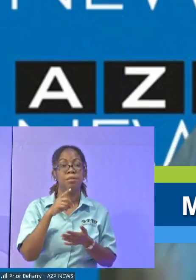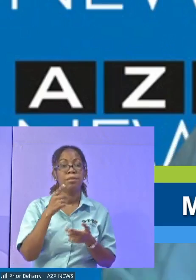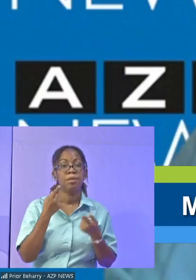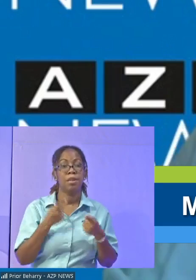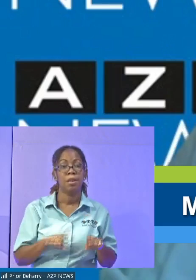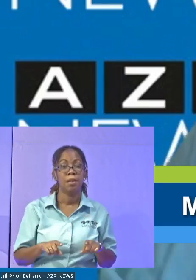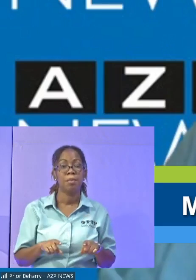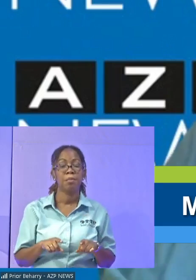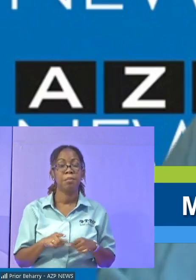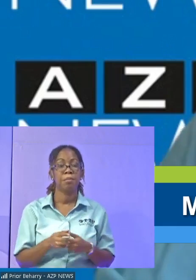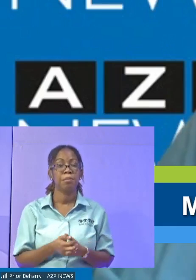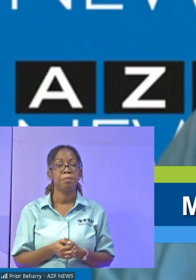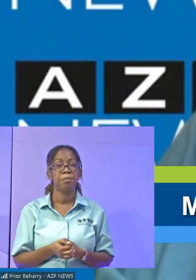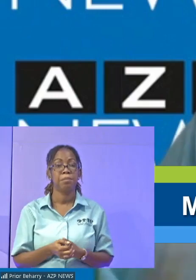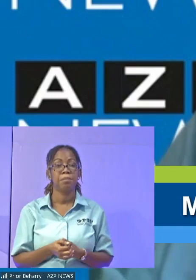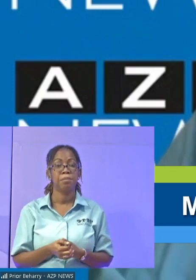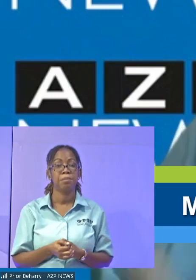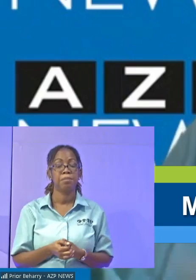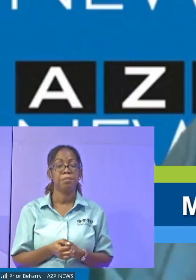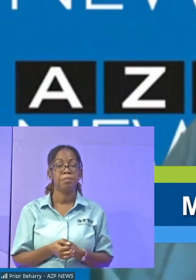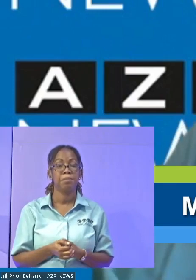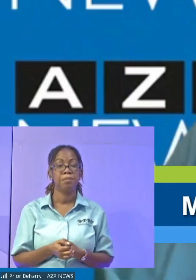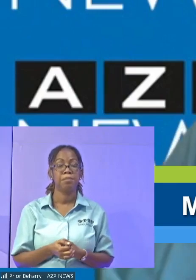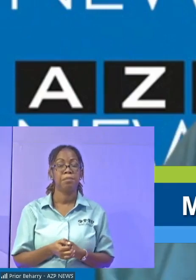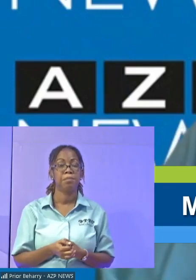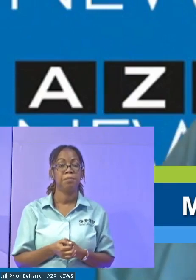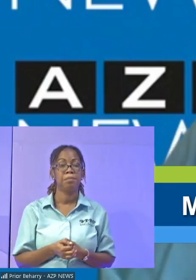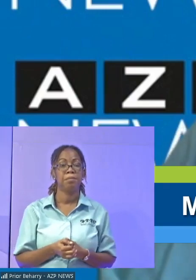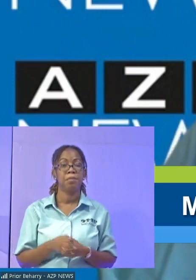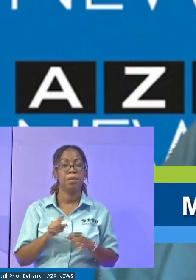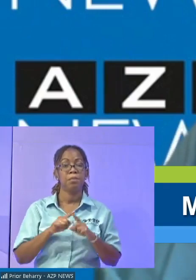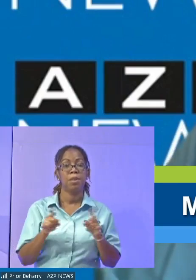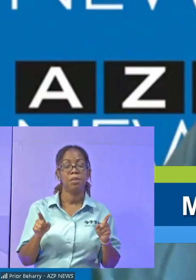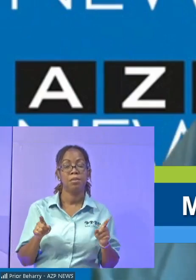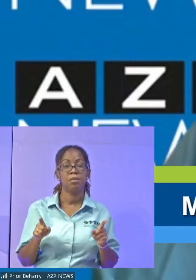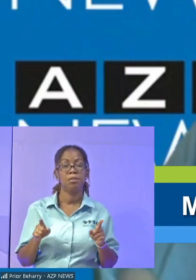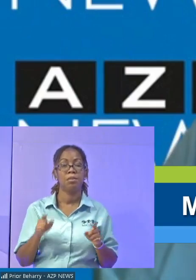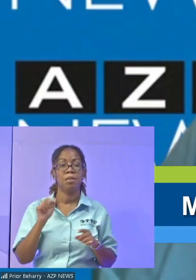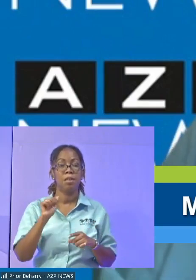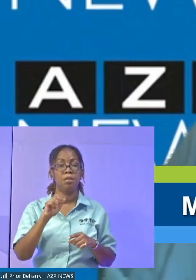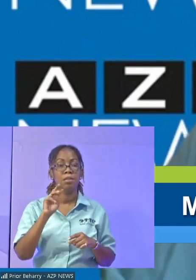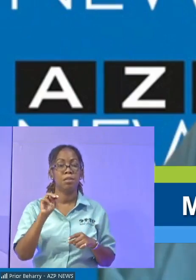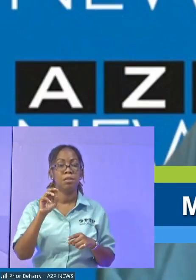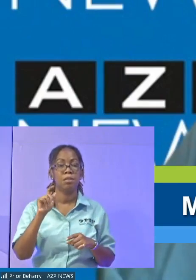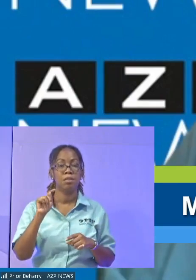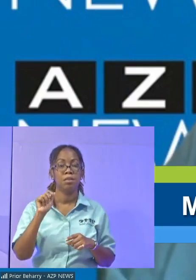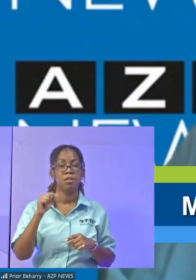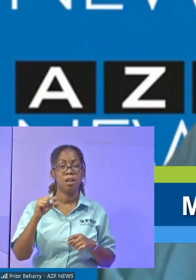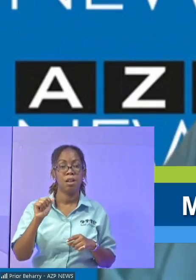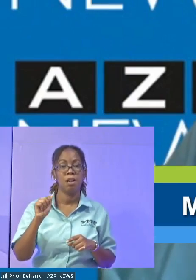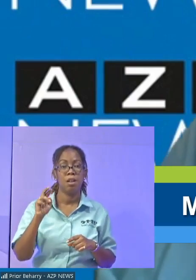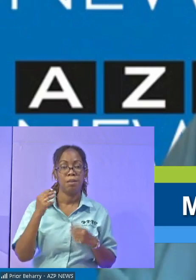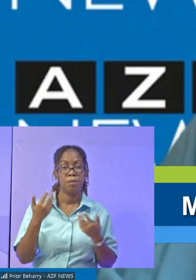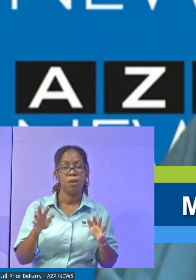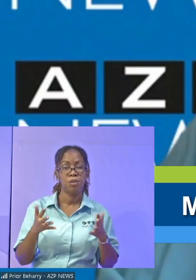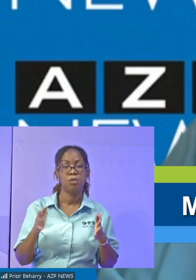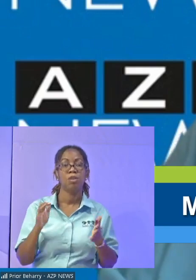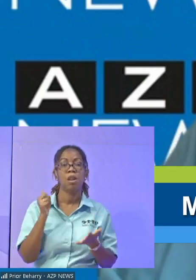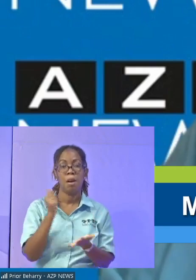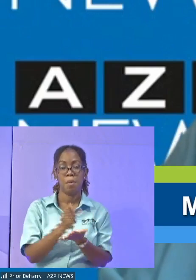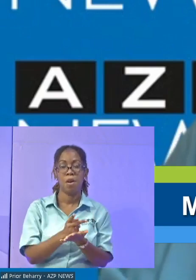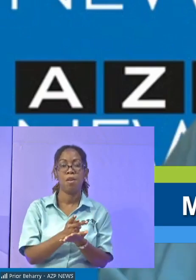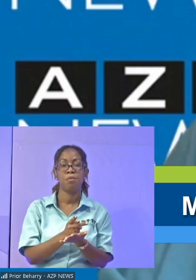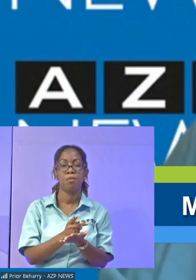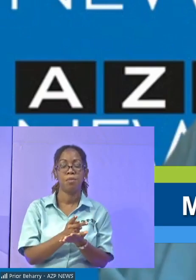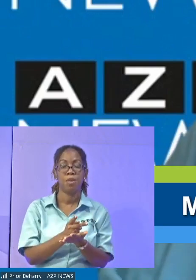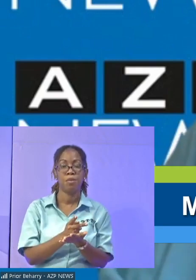hindrances are being placed in their part. Whereas, for example, the antigen test kits have been approved in a shorter space of time,